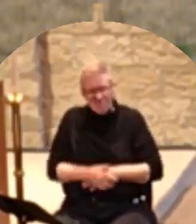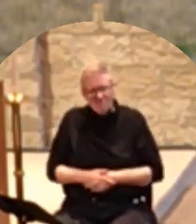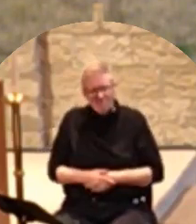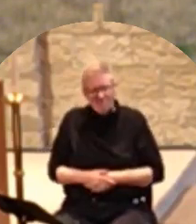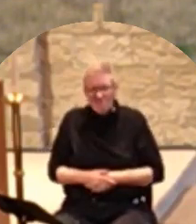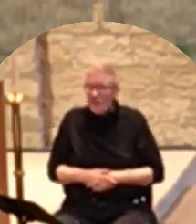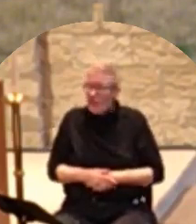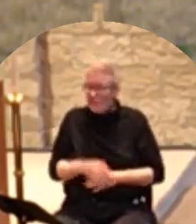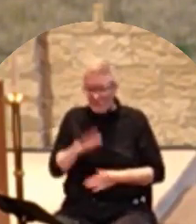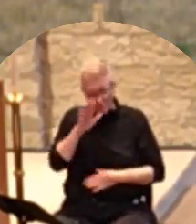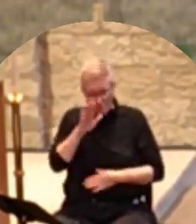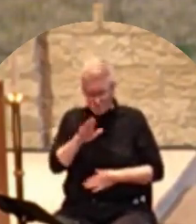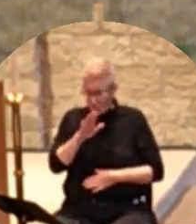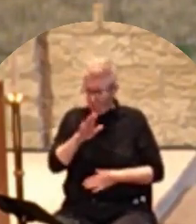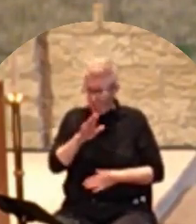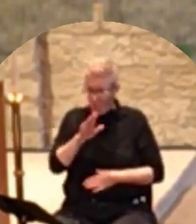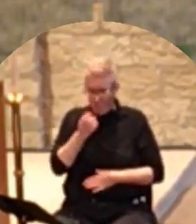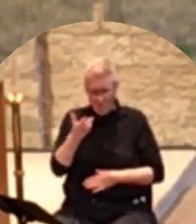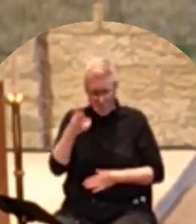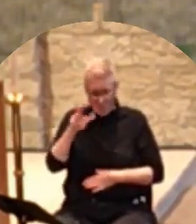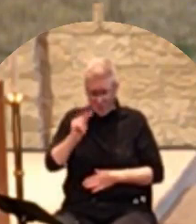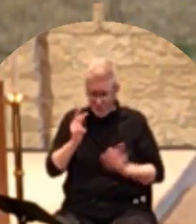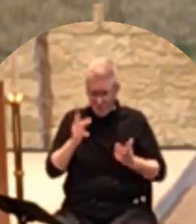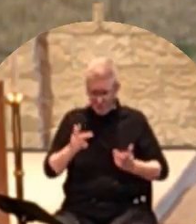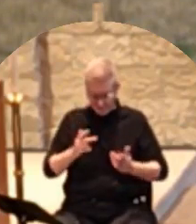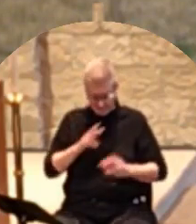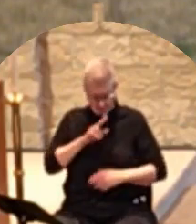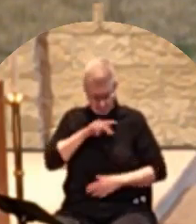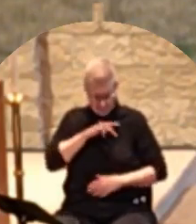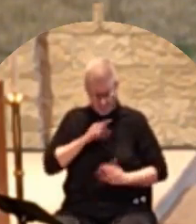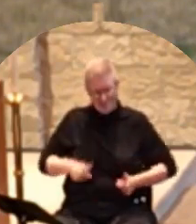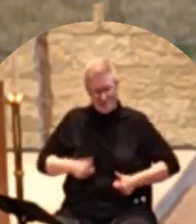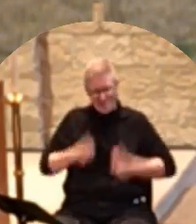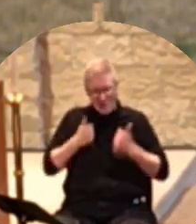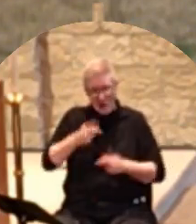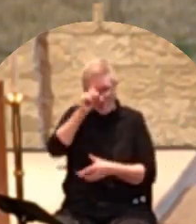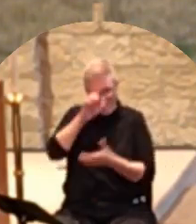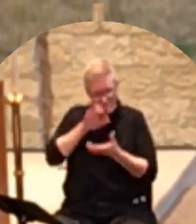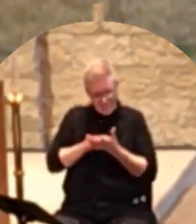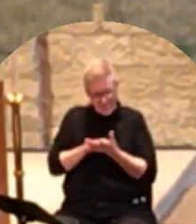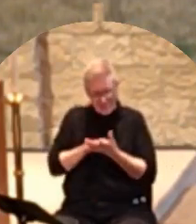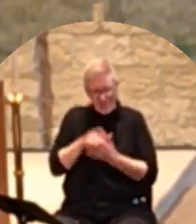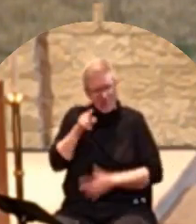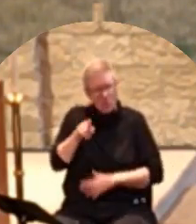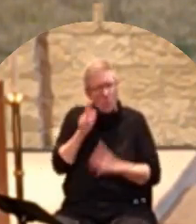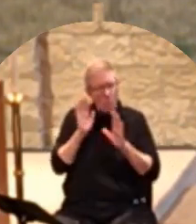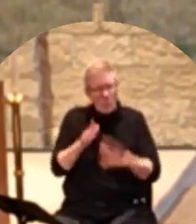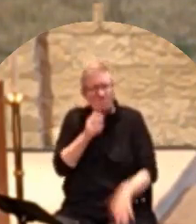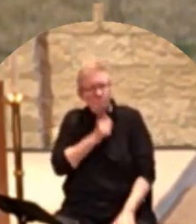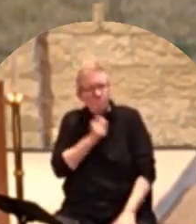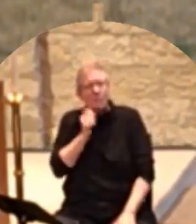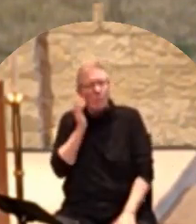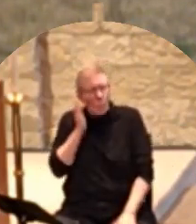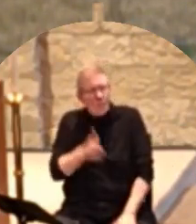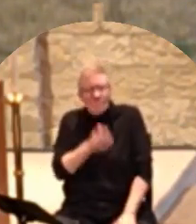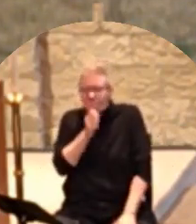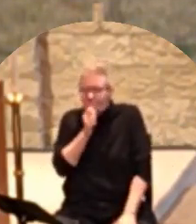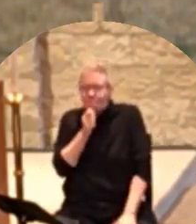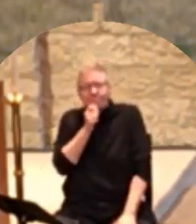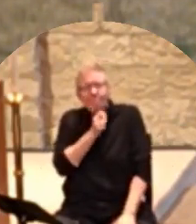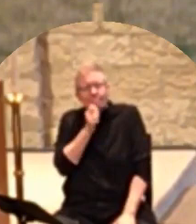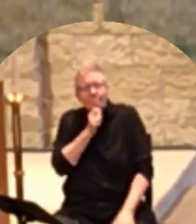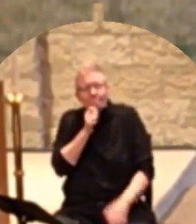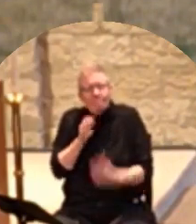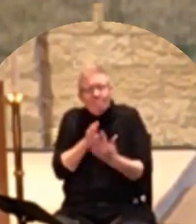life. Believe, my dear friends, that you are going to come through this whole and well